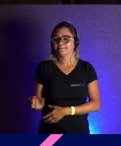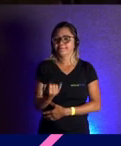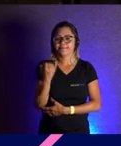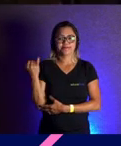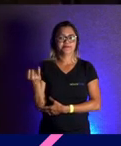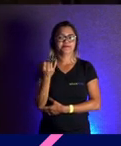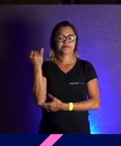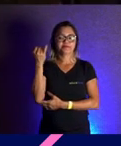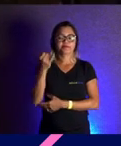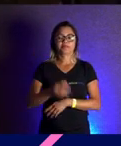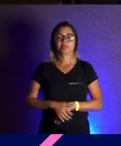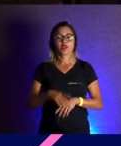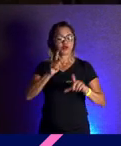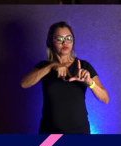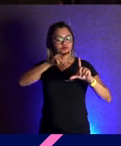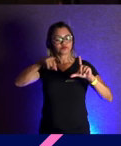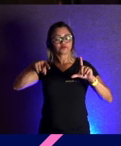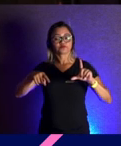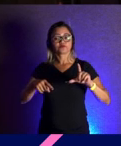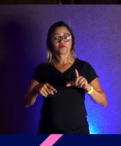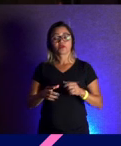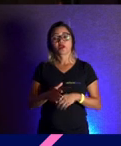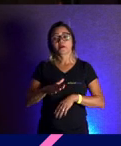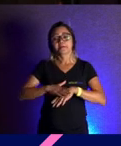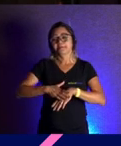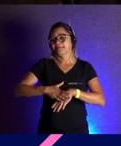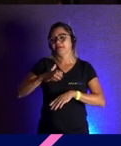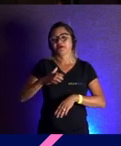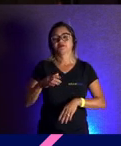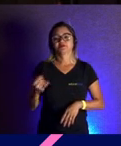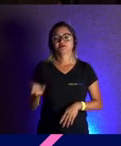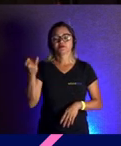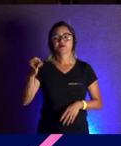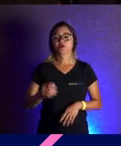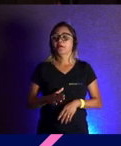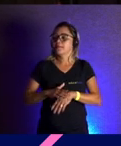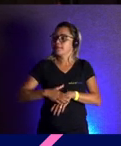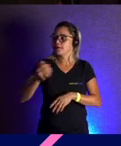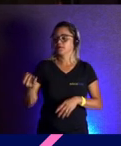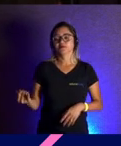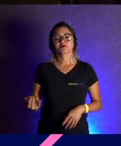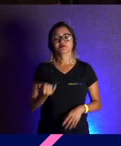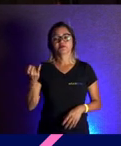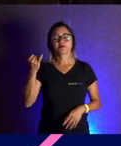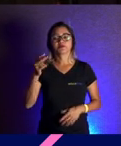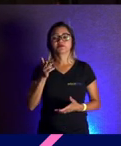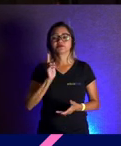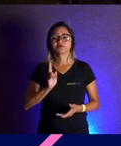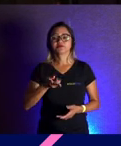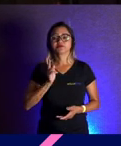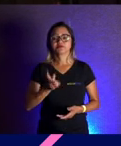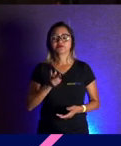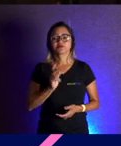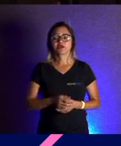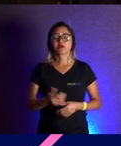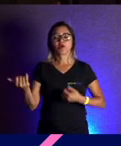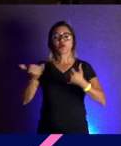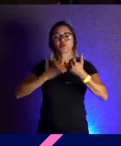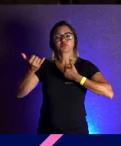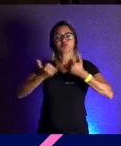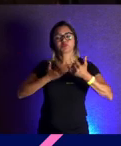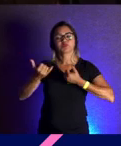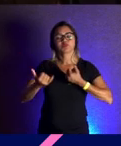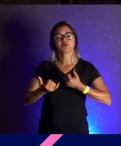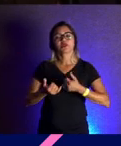statistics are not the most important. The most important thing is always the voice of the community, the voice of the people